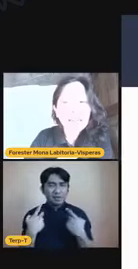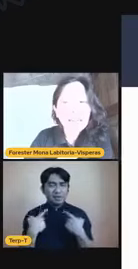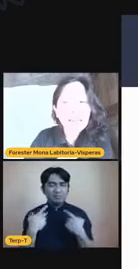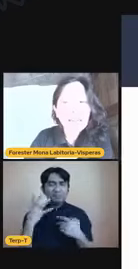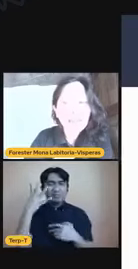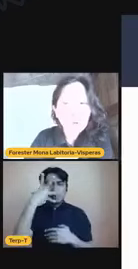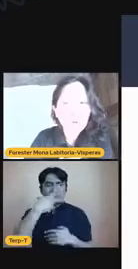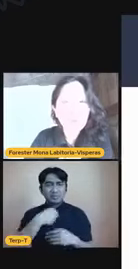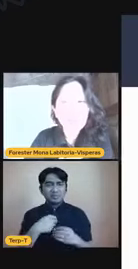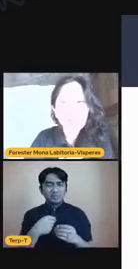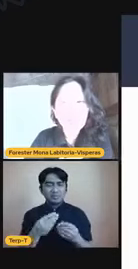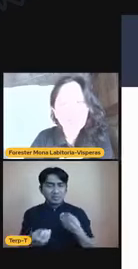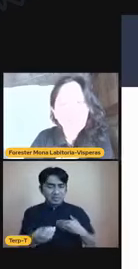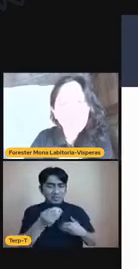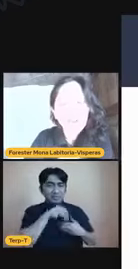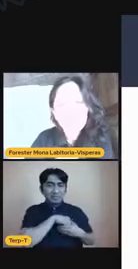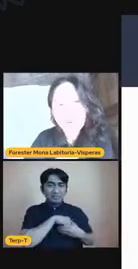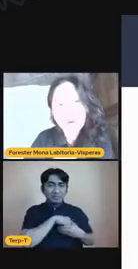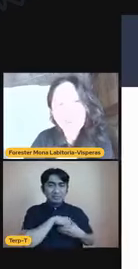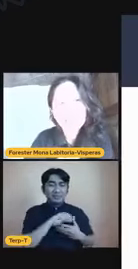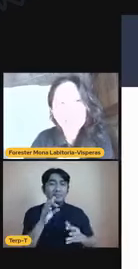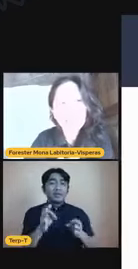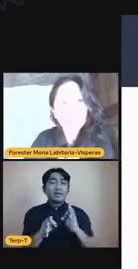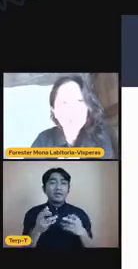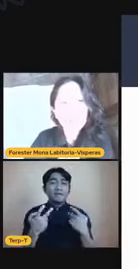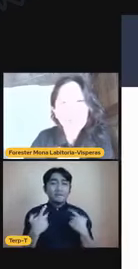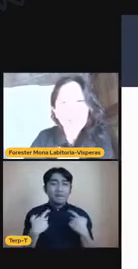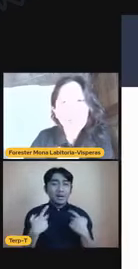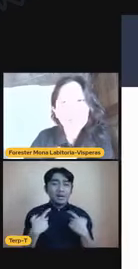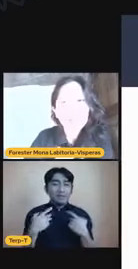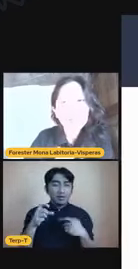nanggagaling sa kalooban if we have wisdom